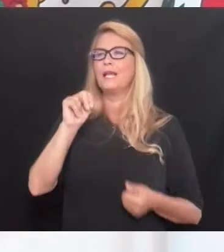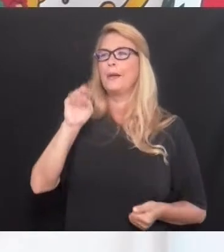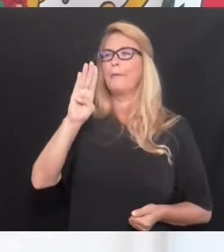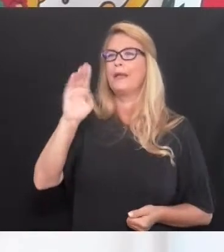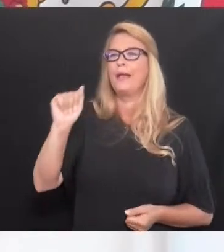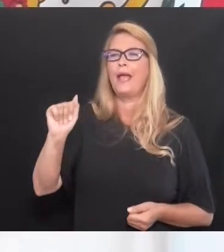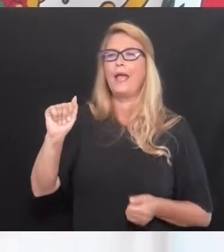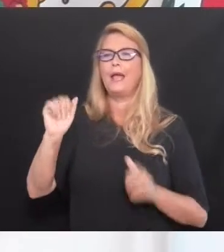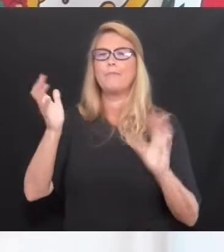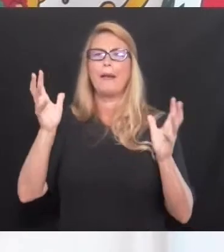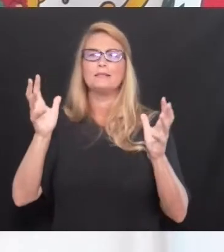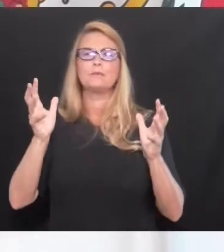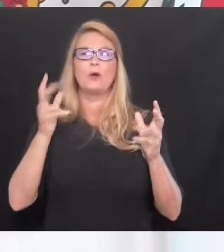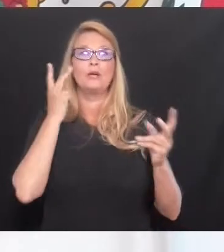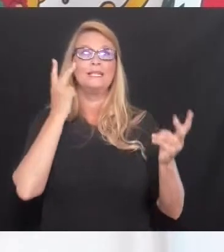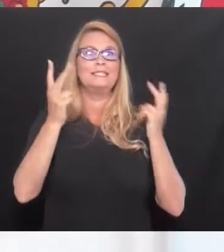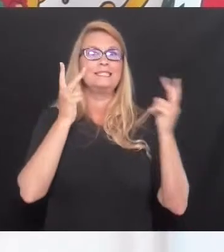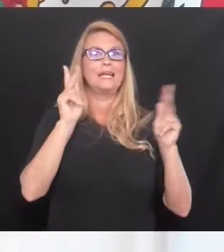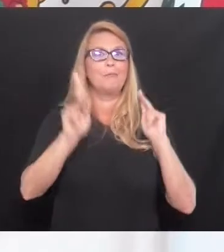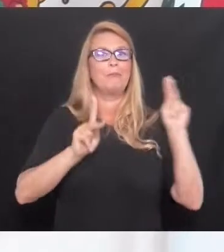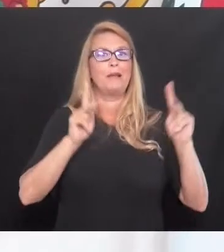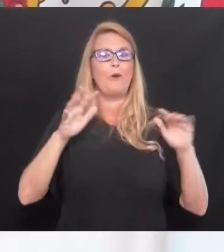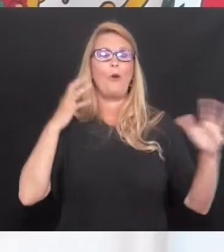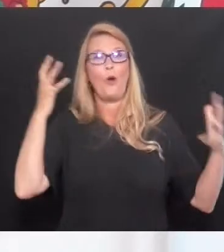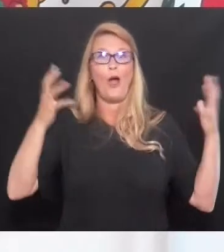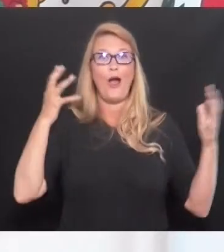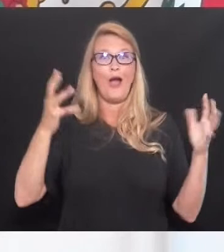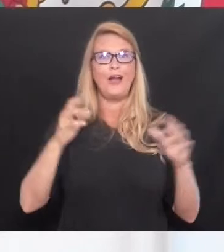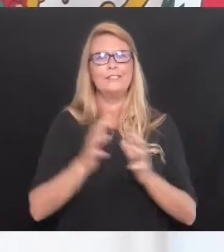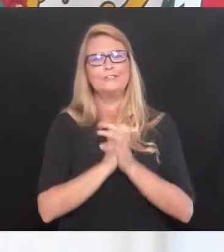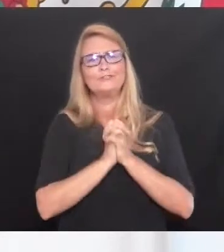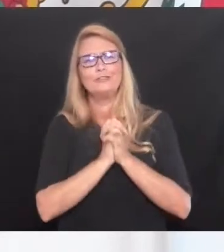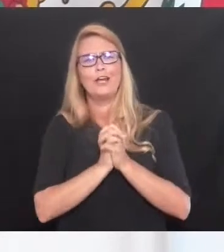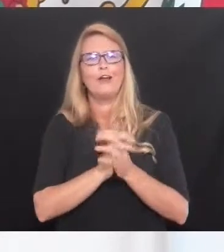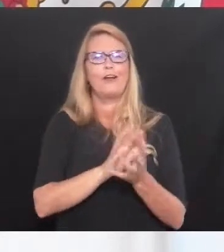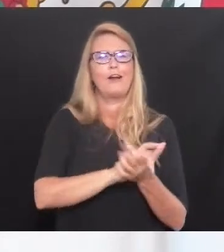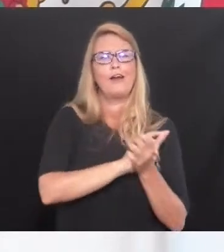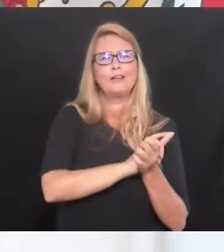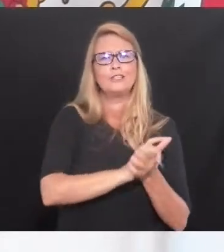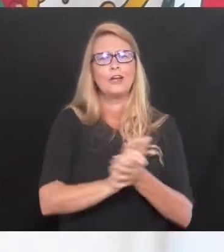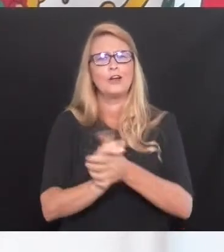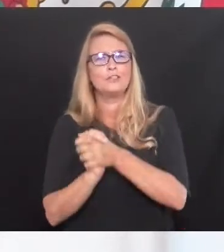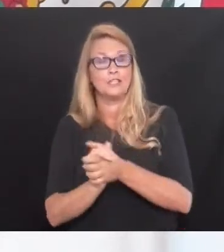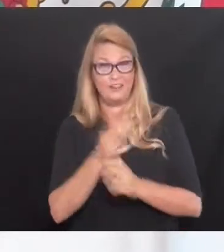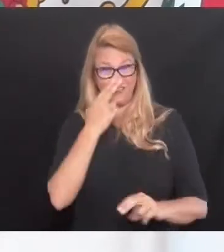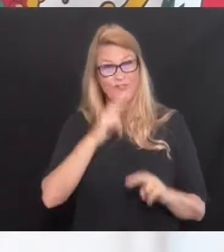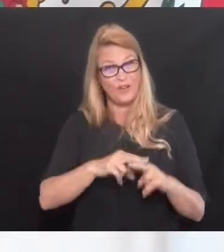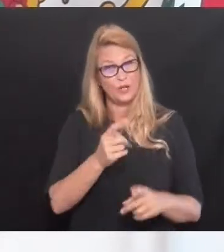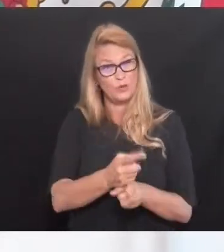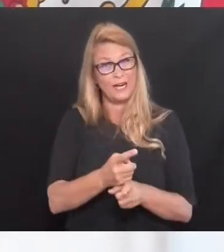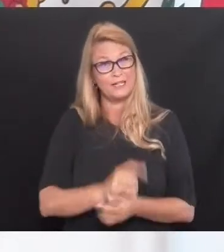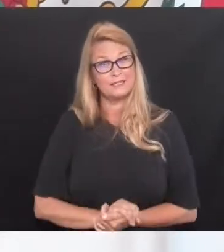final or whatever, and see the crowd going crazy? How much fun has that been?